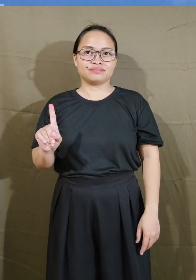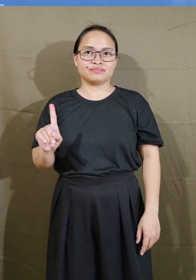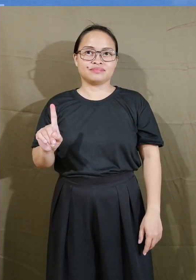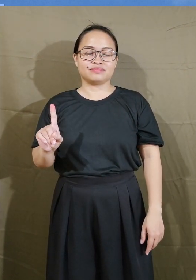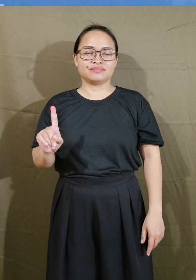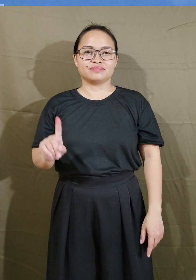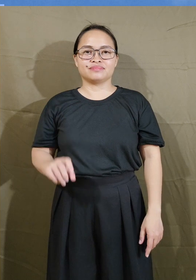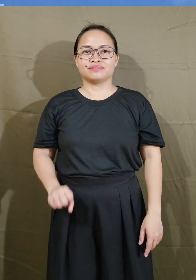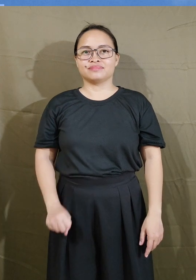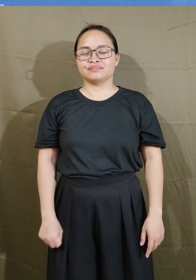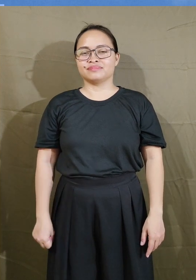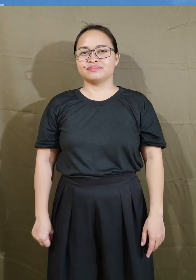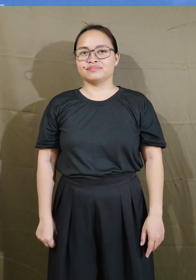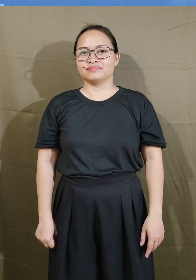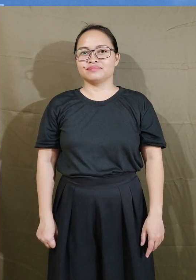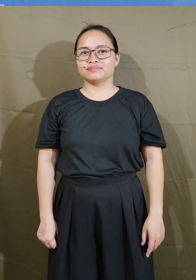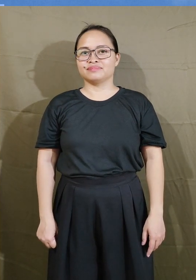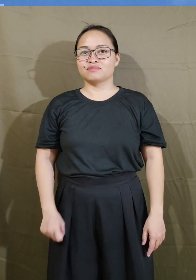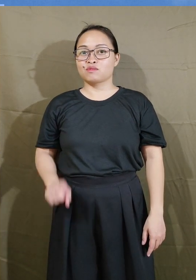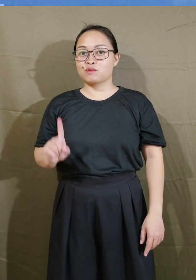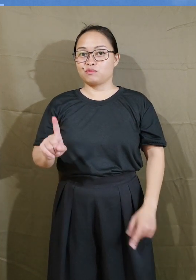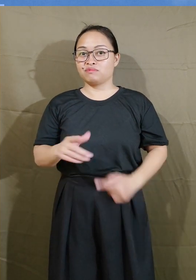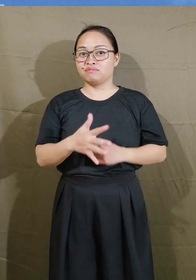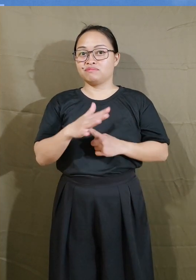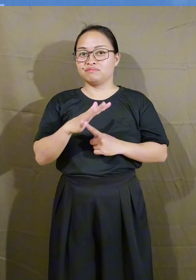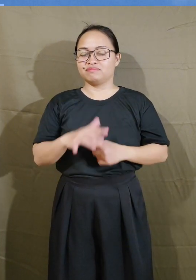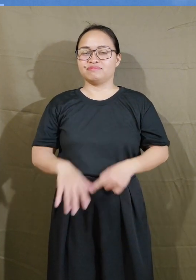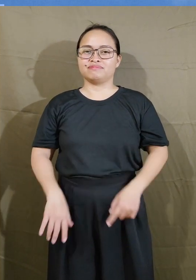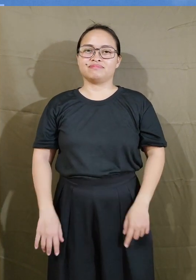we are left with 1 helicopter.